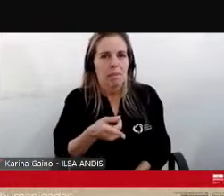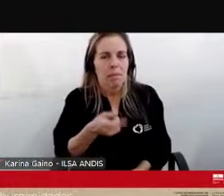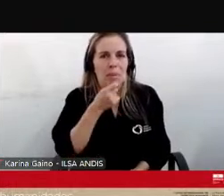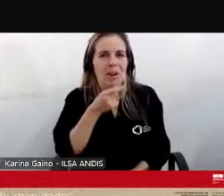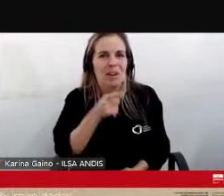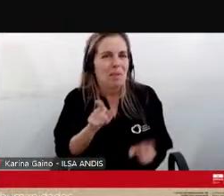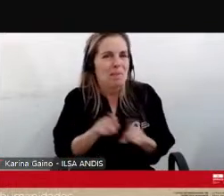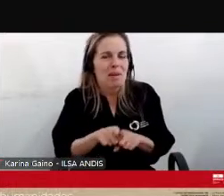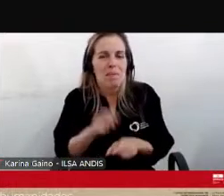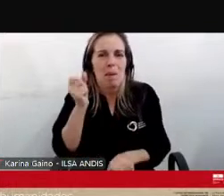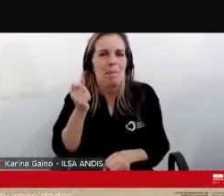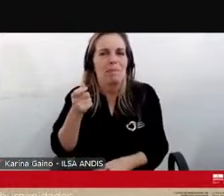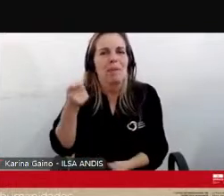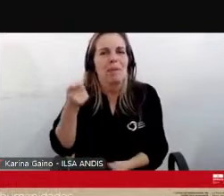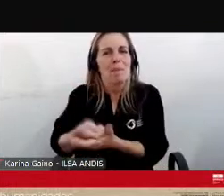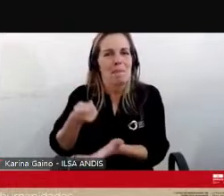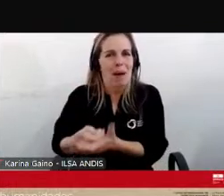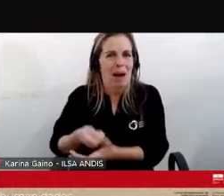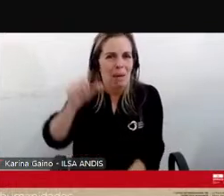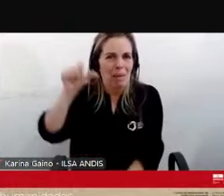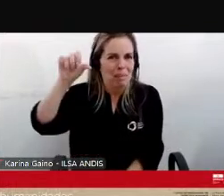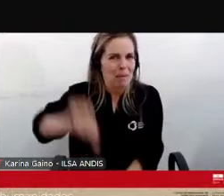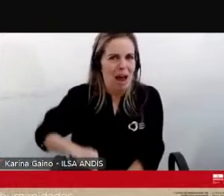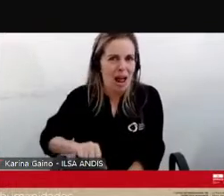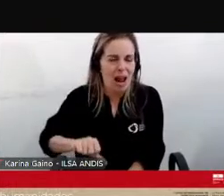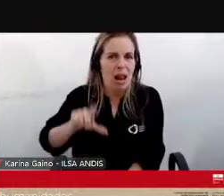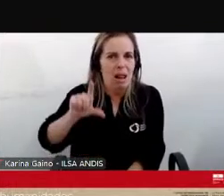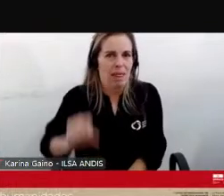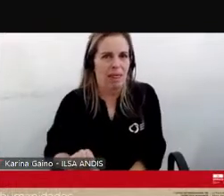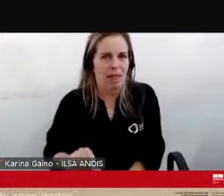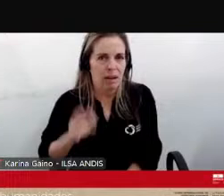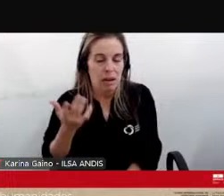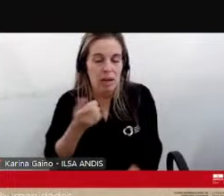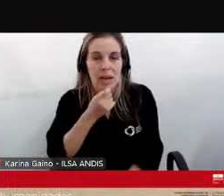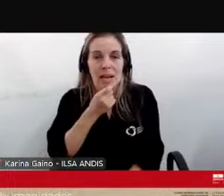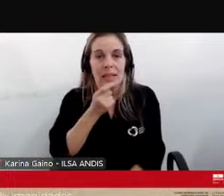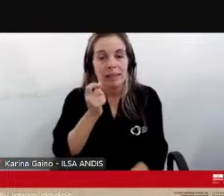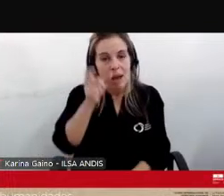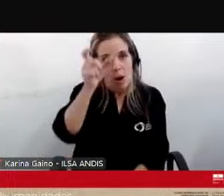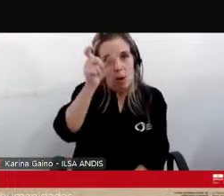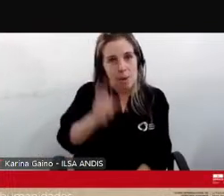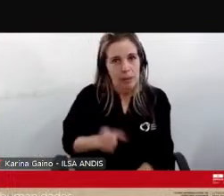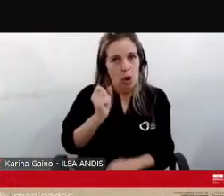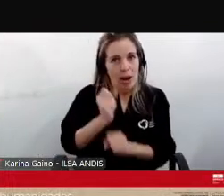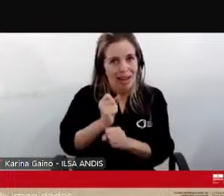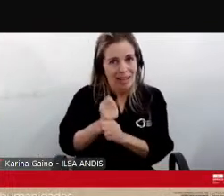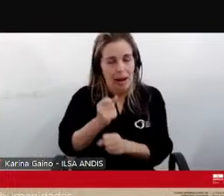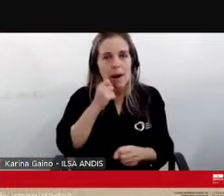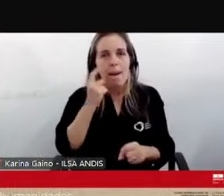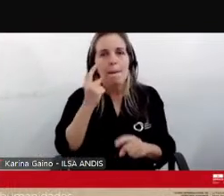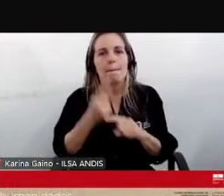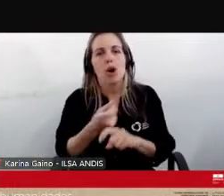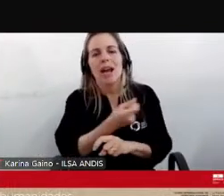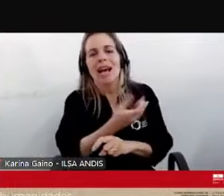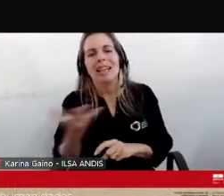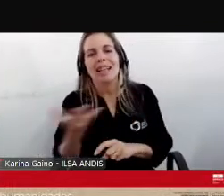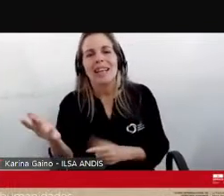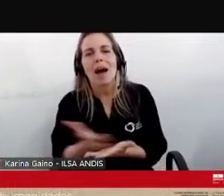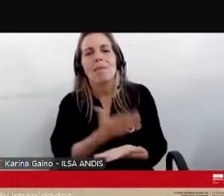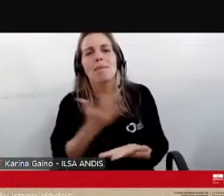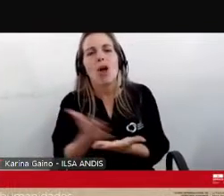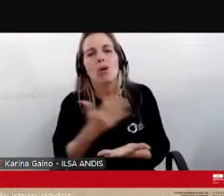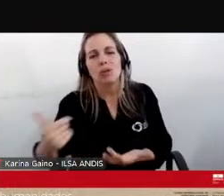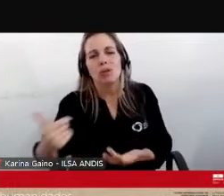according to the amount of coffee harvested, for example, they are not guaranteed the minimum